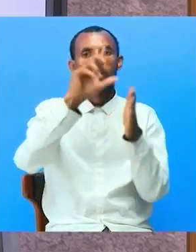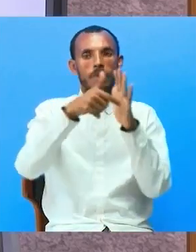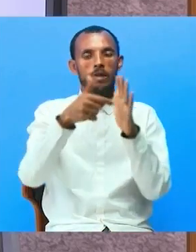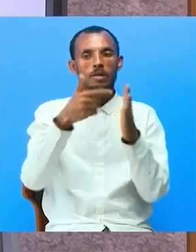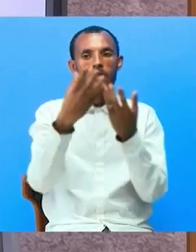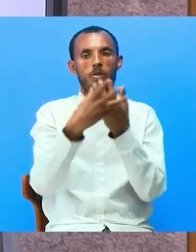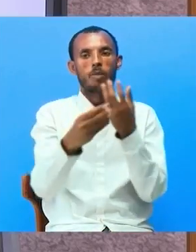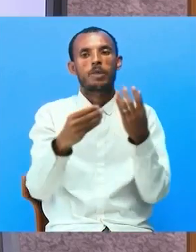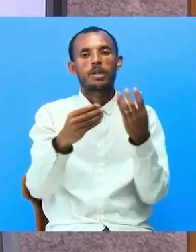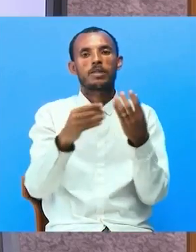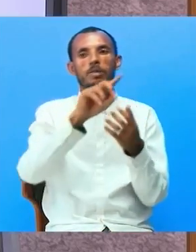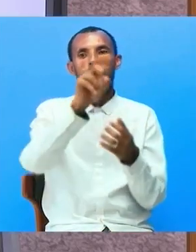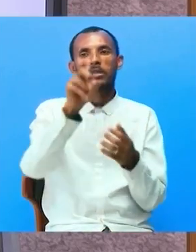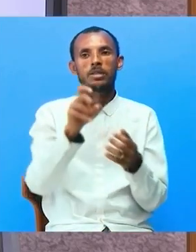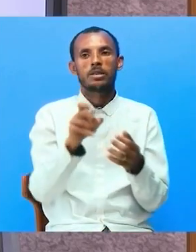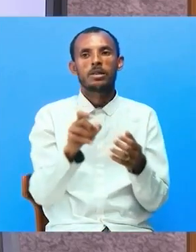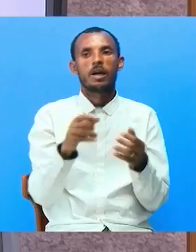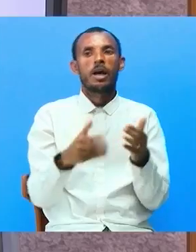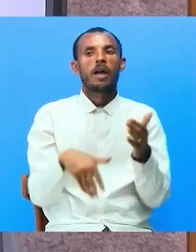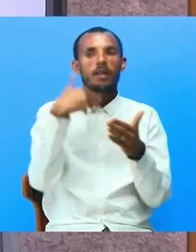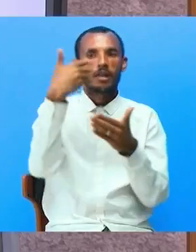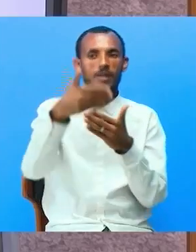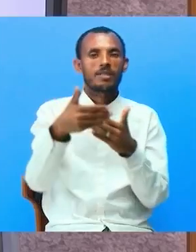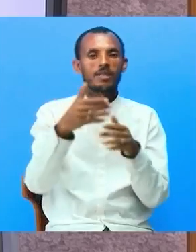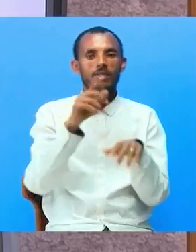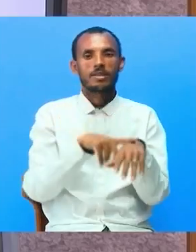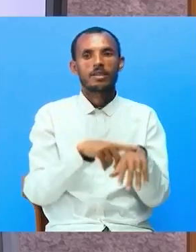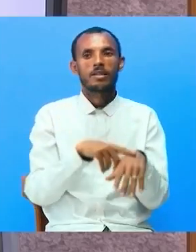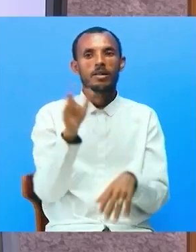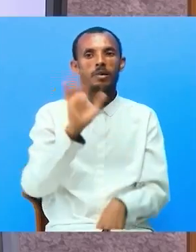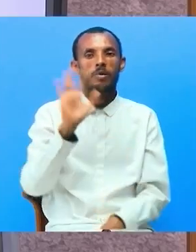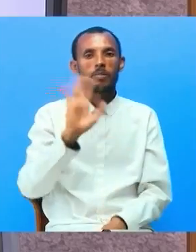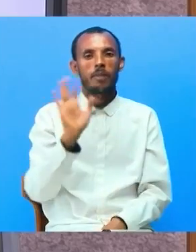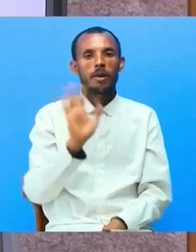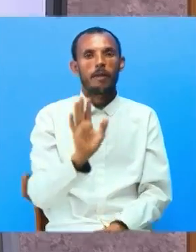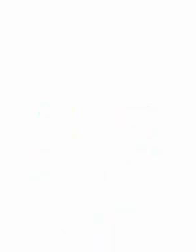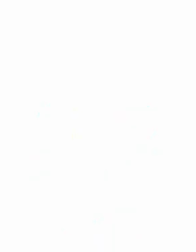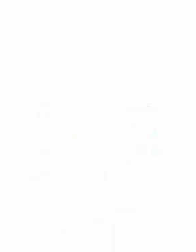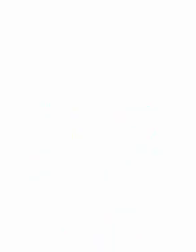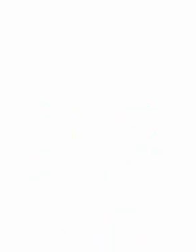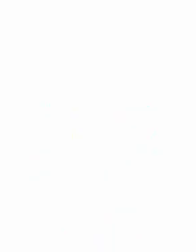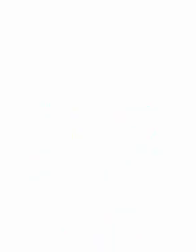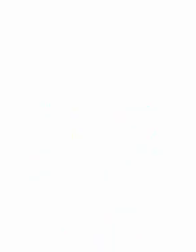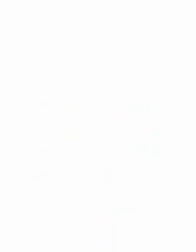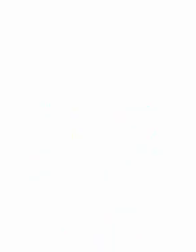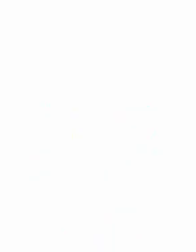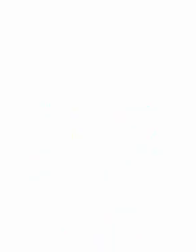1 minute to copy the question. So until next lesson, goodbye.